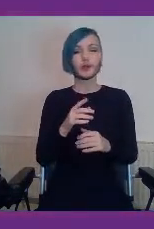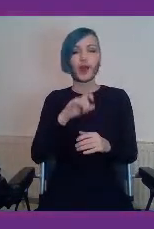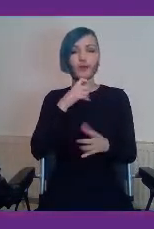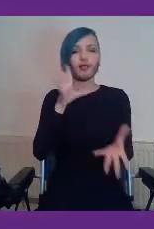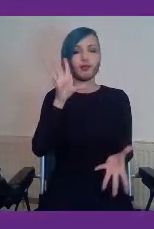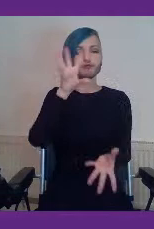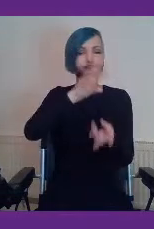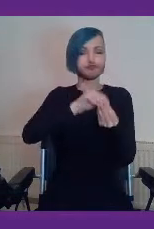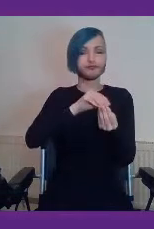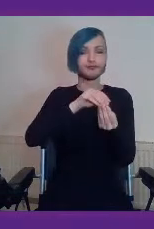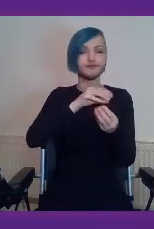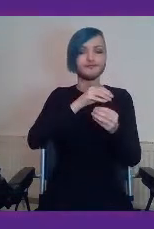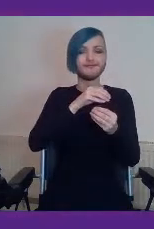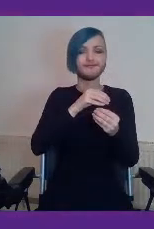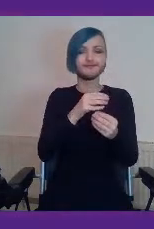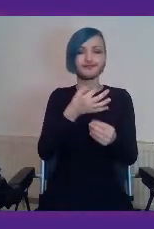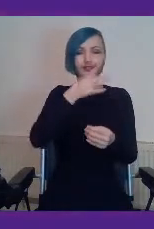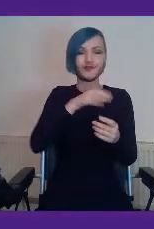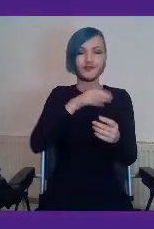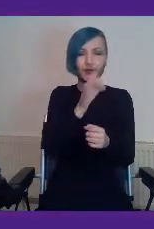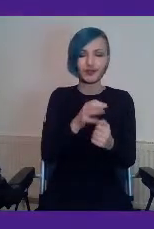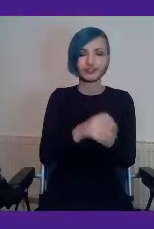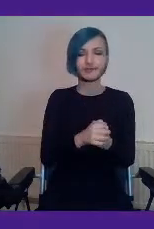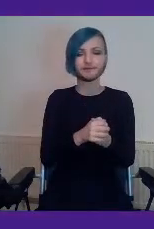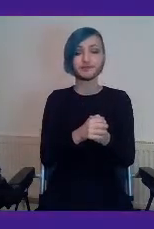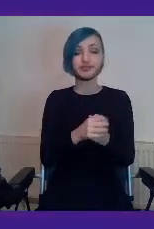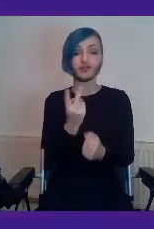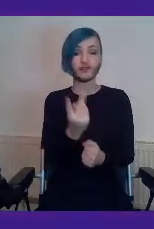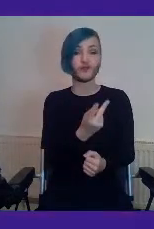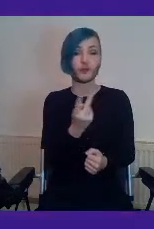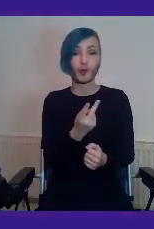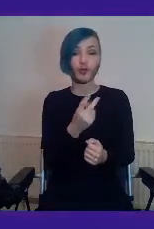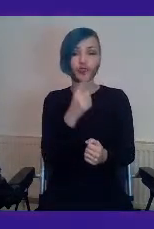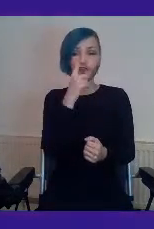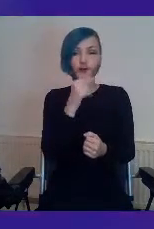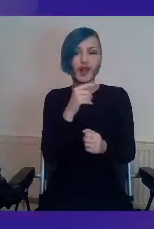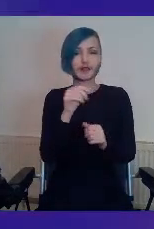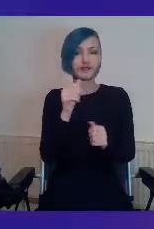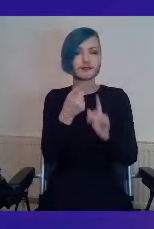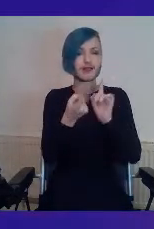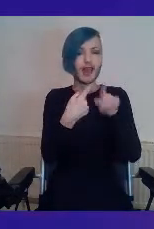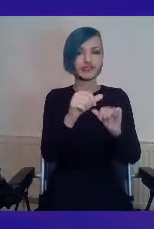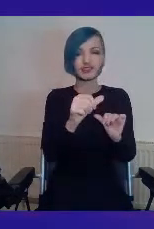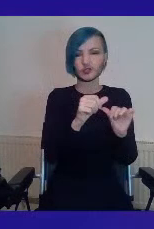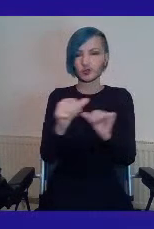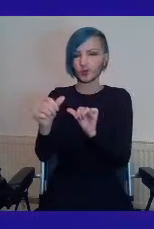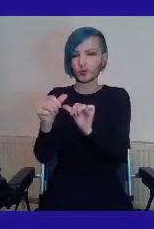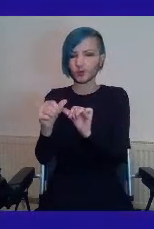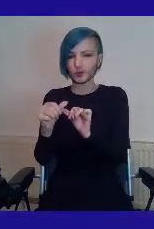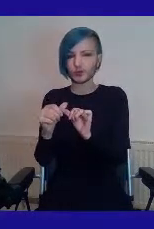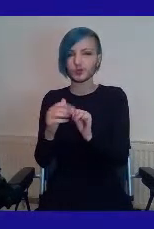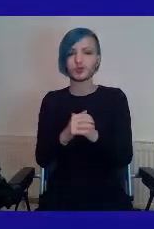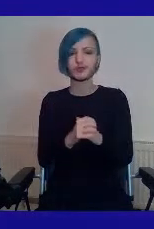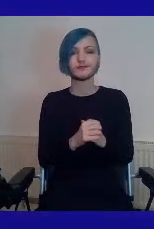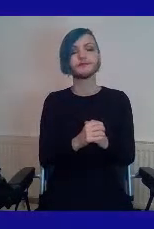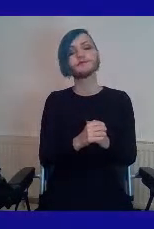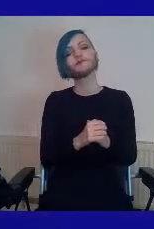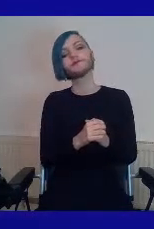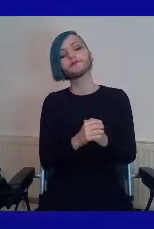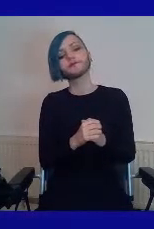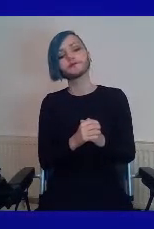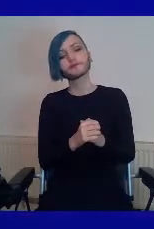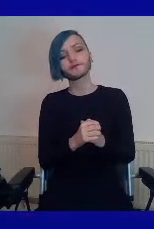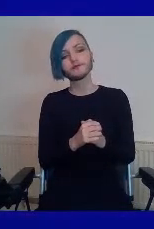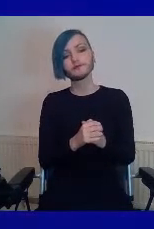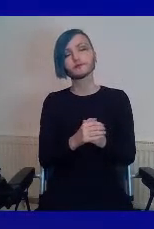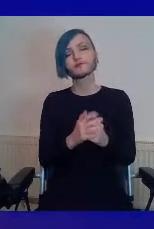is and this is a question for both of you, and if we can keep it kind of shortish, but in terms